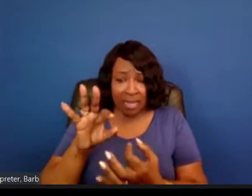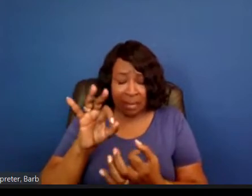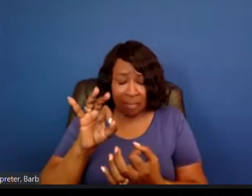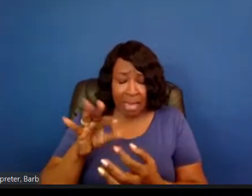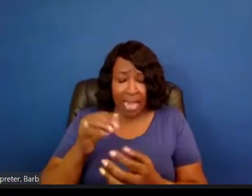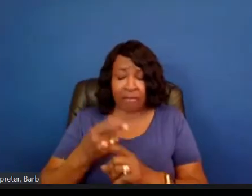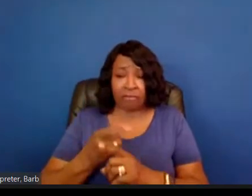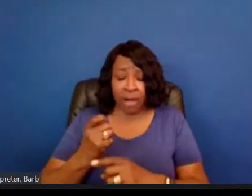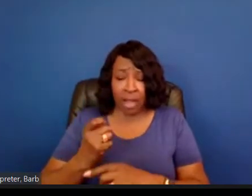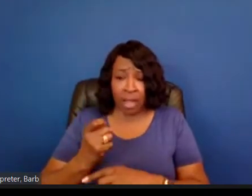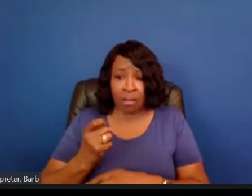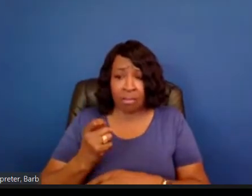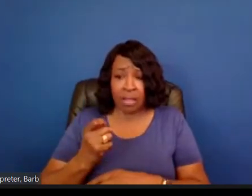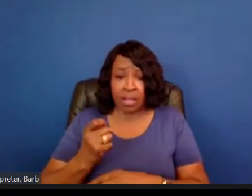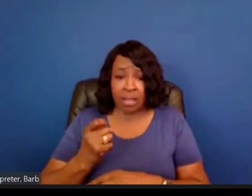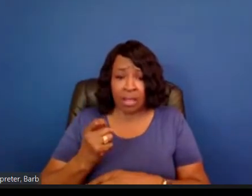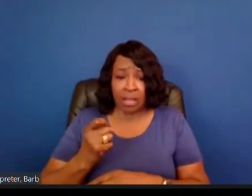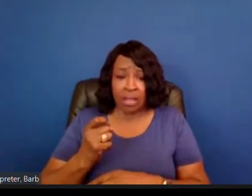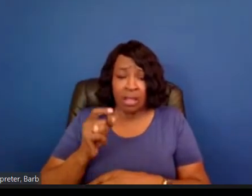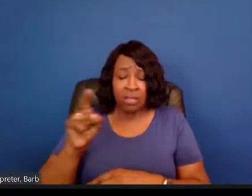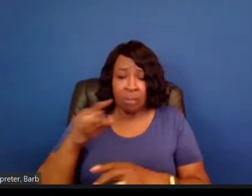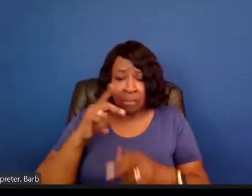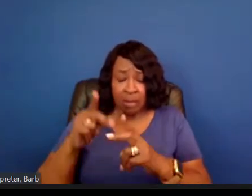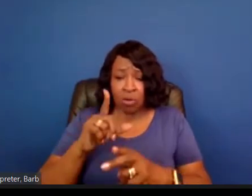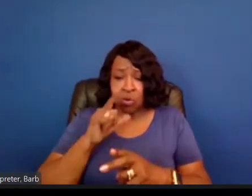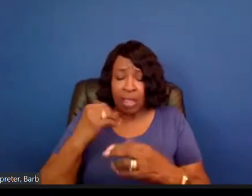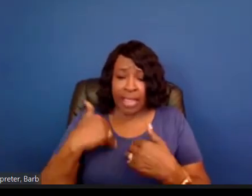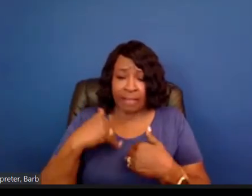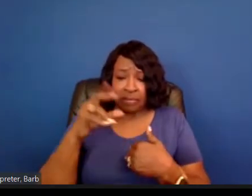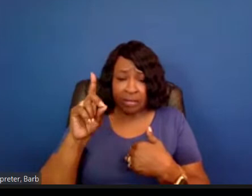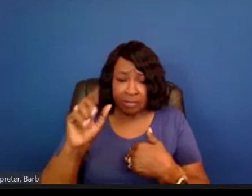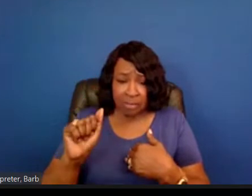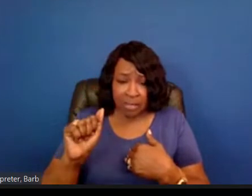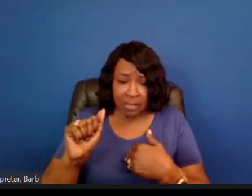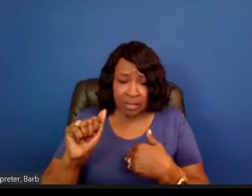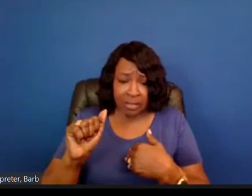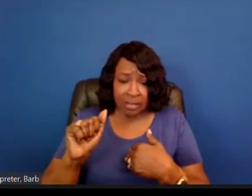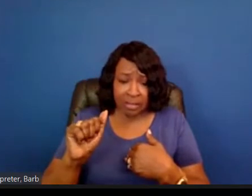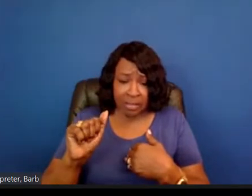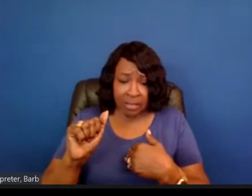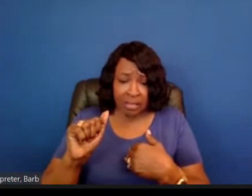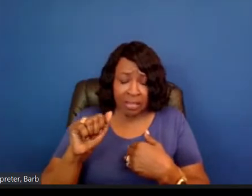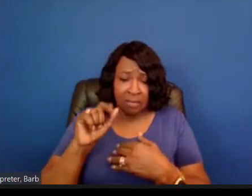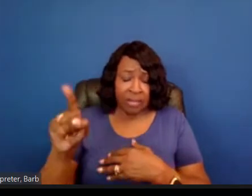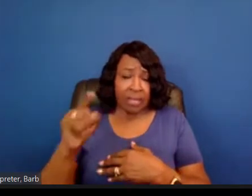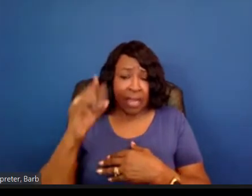from those with disabilities who have used or encountered the door?